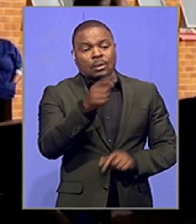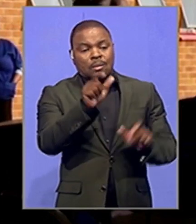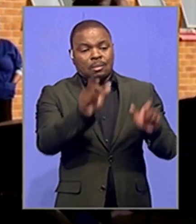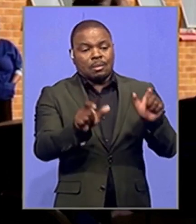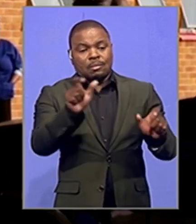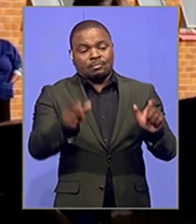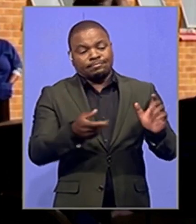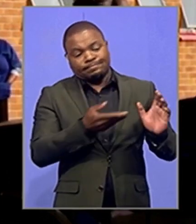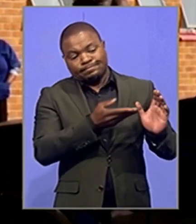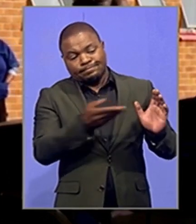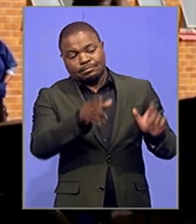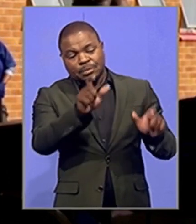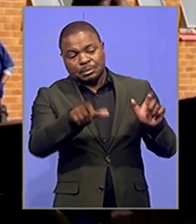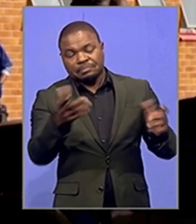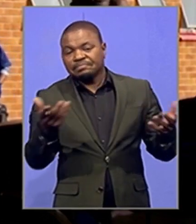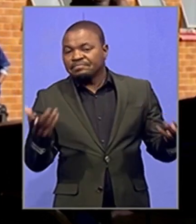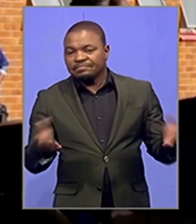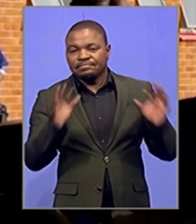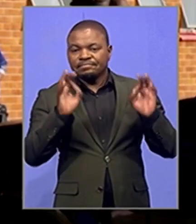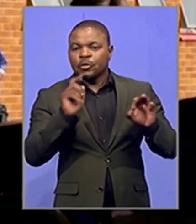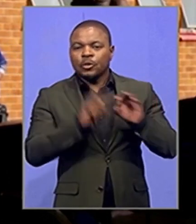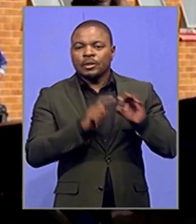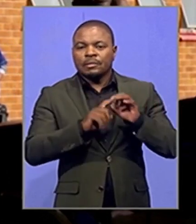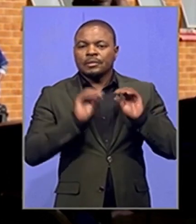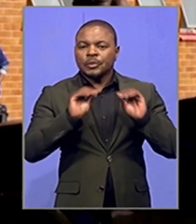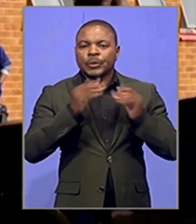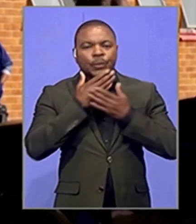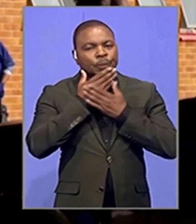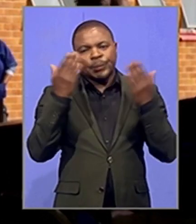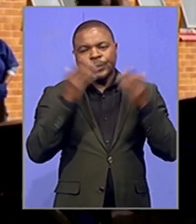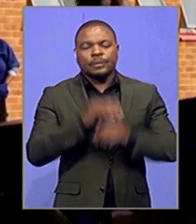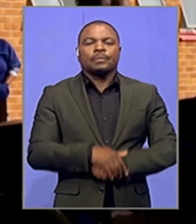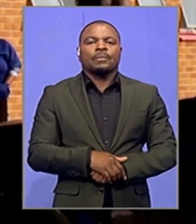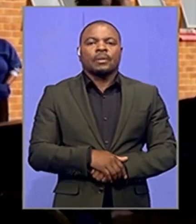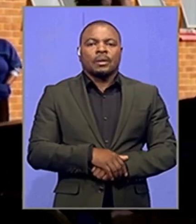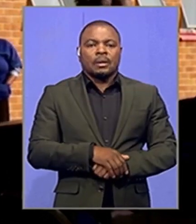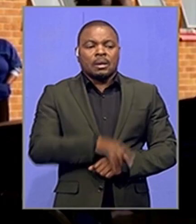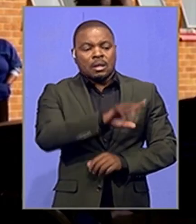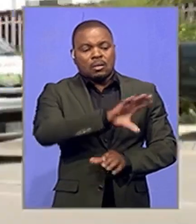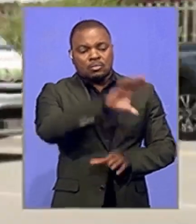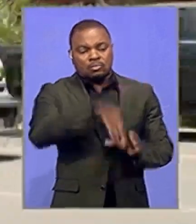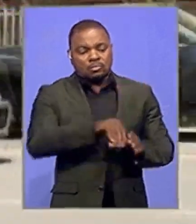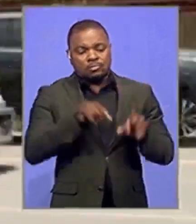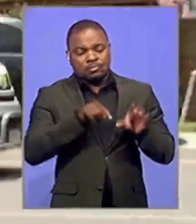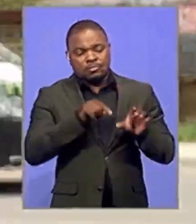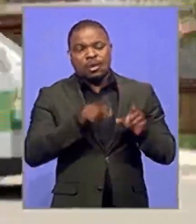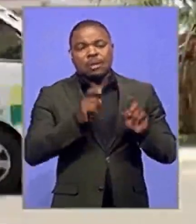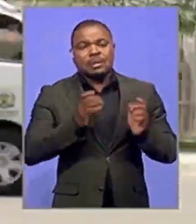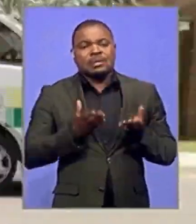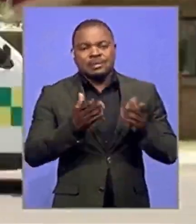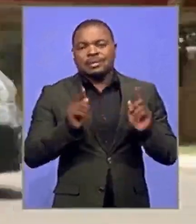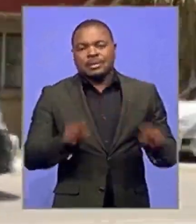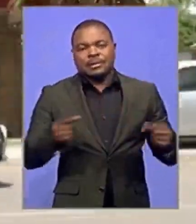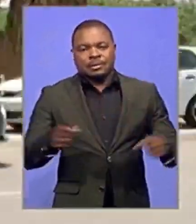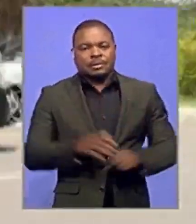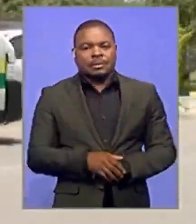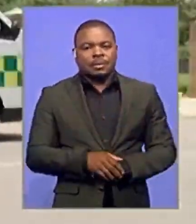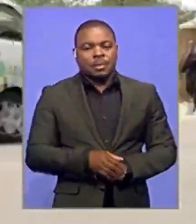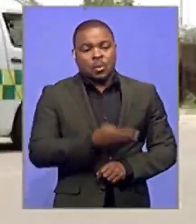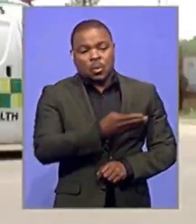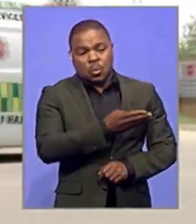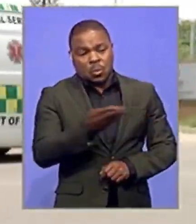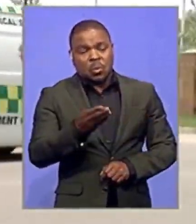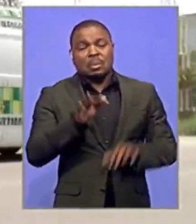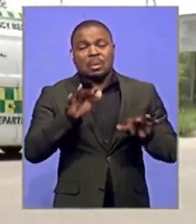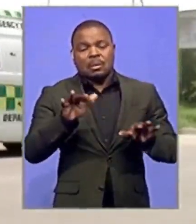ba ile ba hwetšwa ba sena mangwalo ao a feleletšego a dithuto tšeo di nyakegago go ba karolo ya bašomi ba tša thušo ya pele. Bašomi bao ba